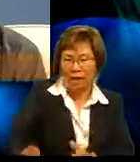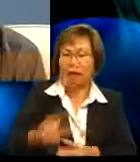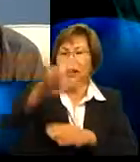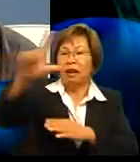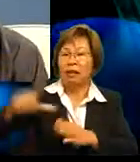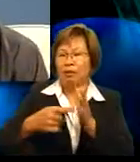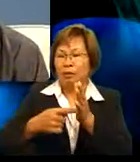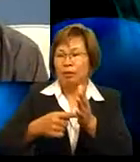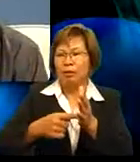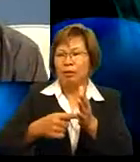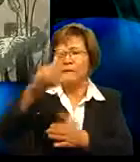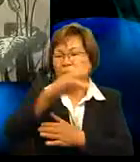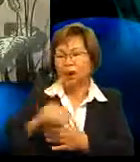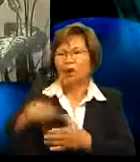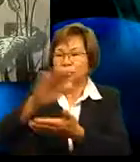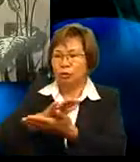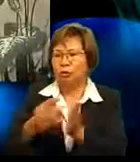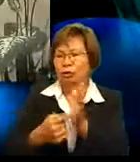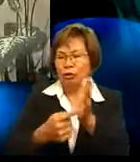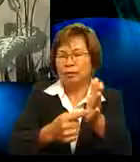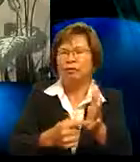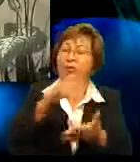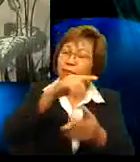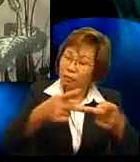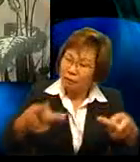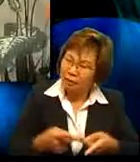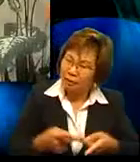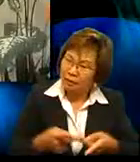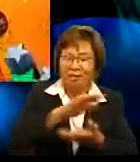school represent places. Nicely done, Iskandar.